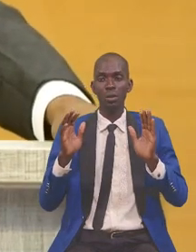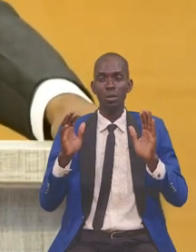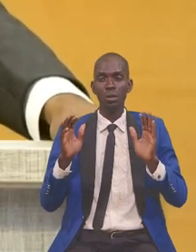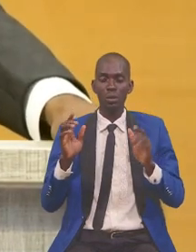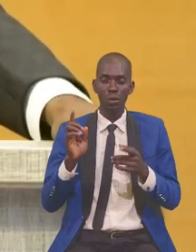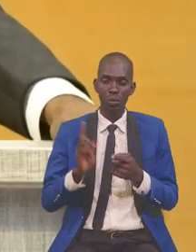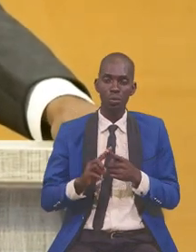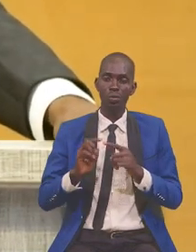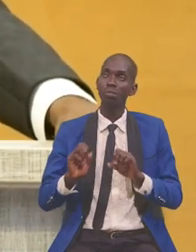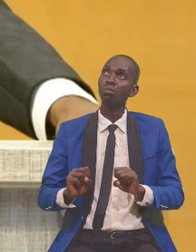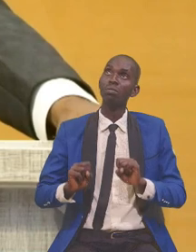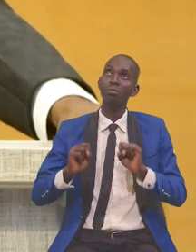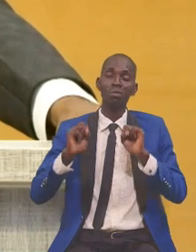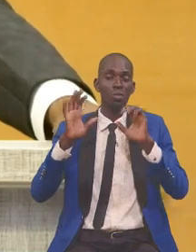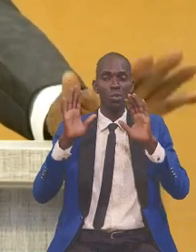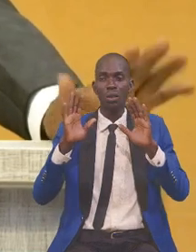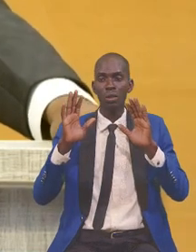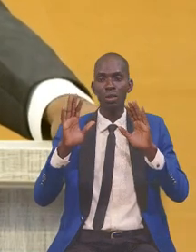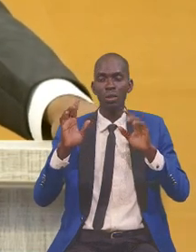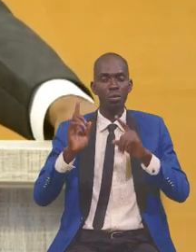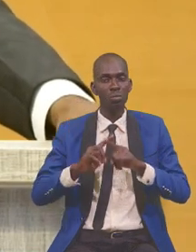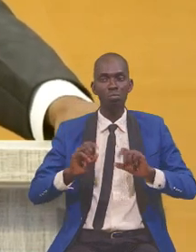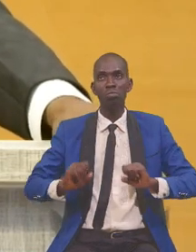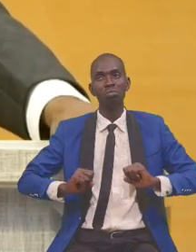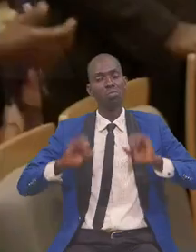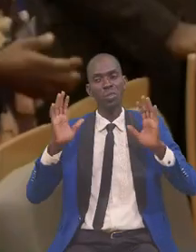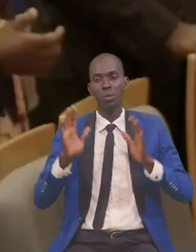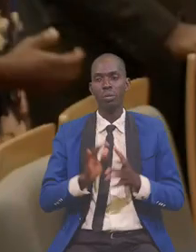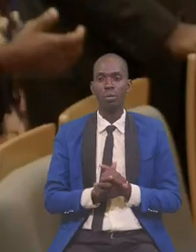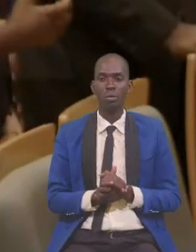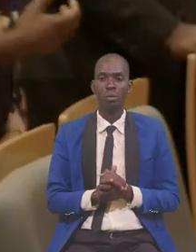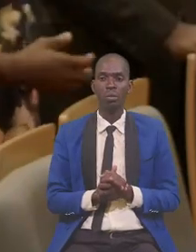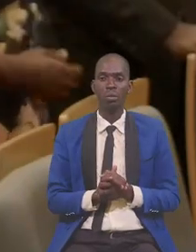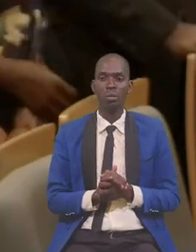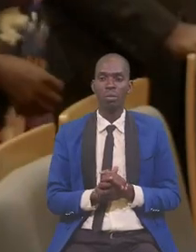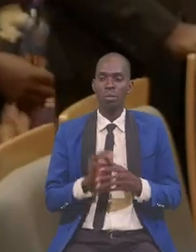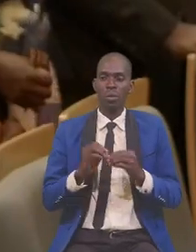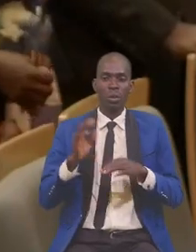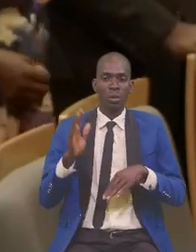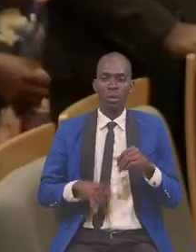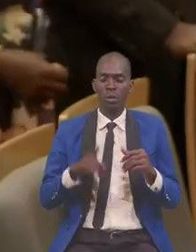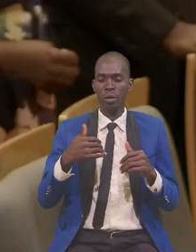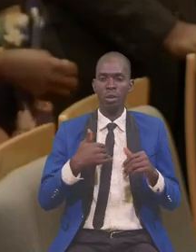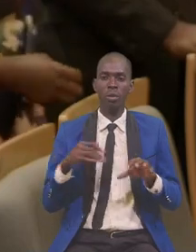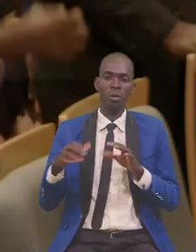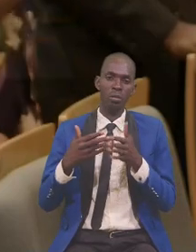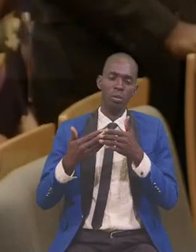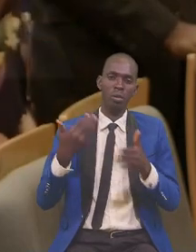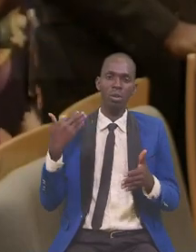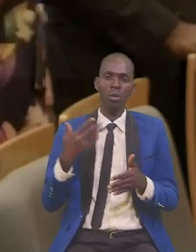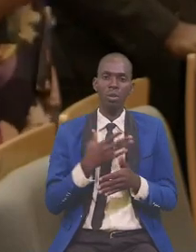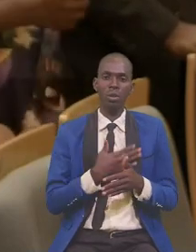to yield, to give up more than you have ever done before.